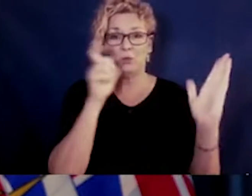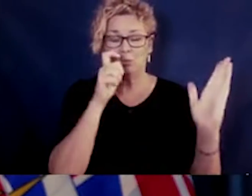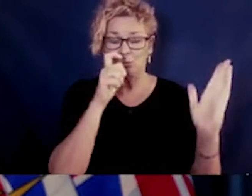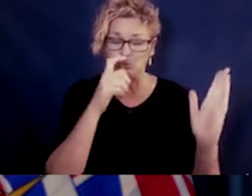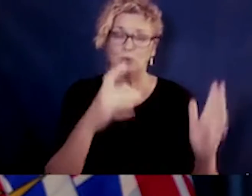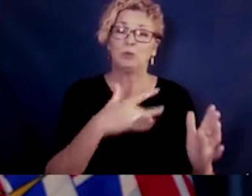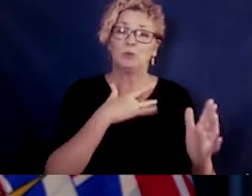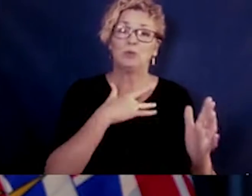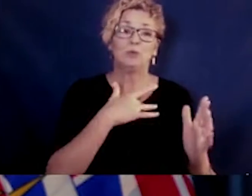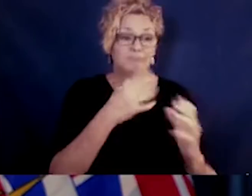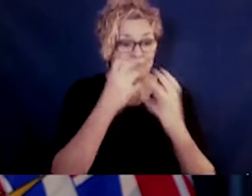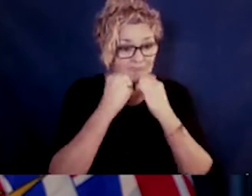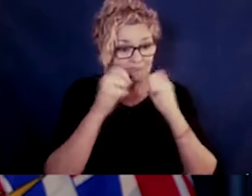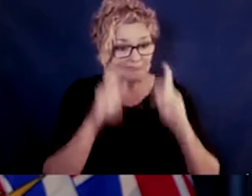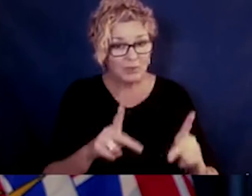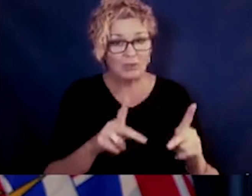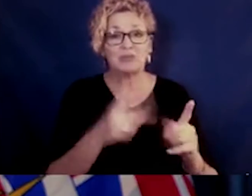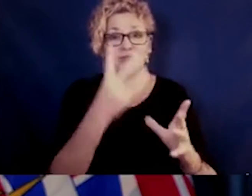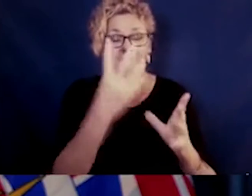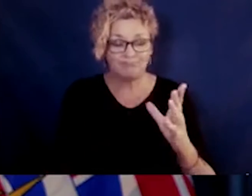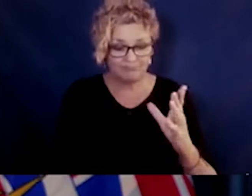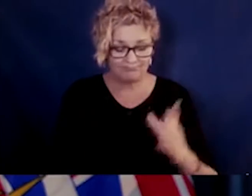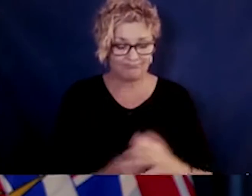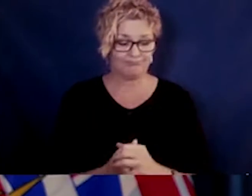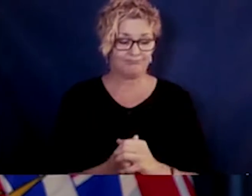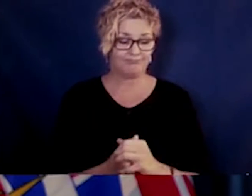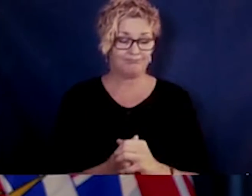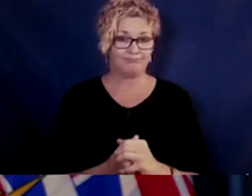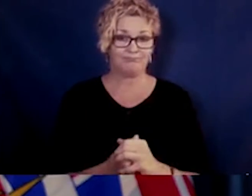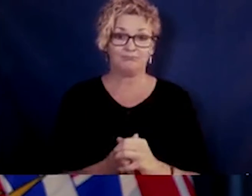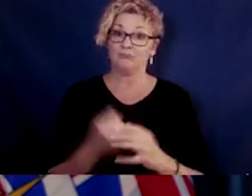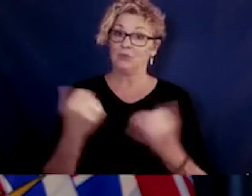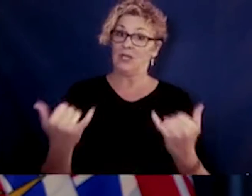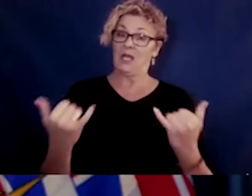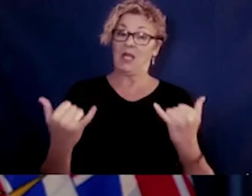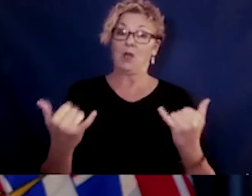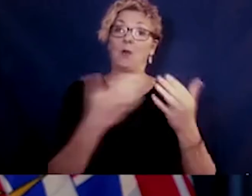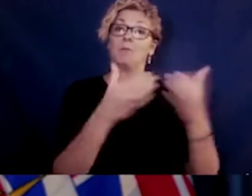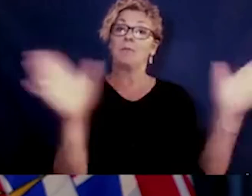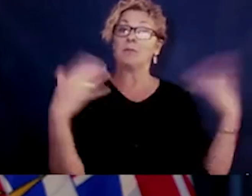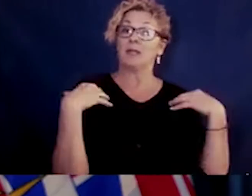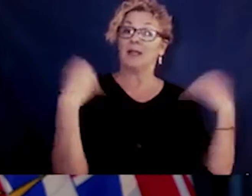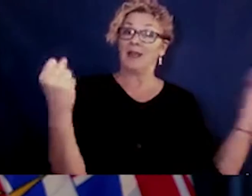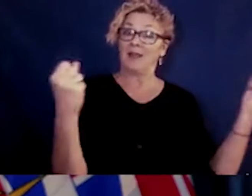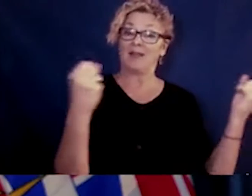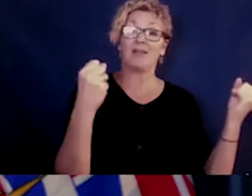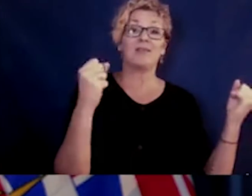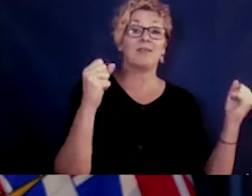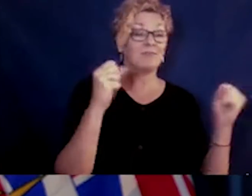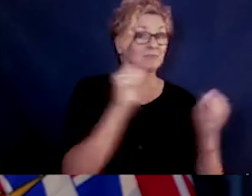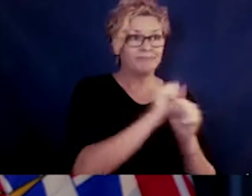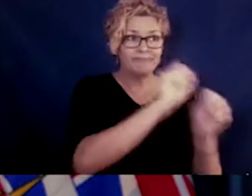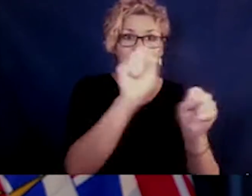2 outbreaks have now been declared over at the Evergreen Hamlets and at Charrington Place. That leaves us with